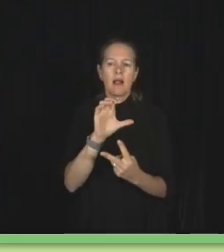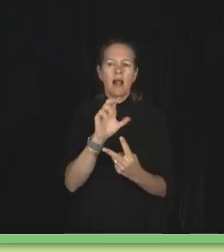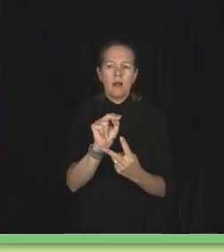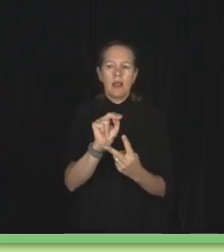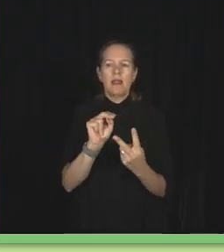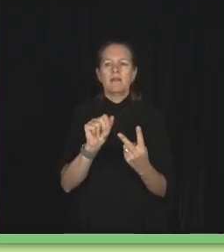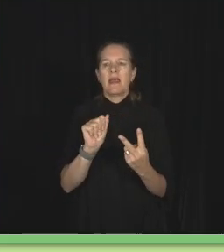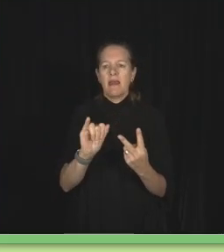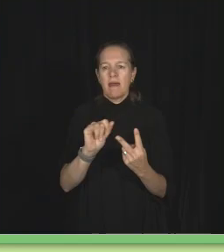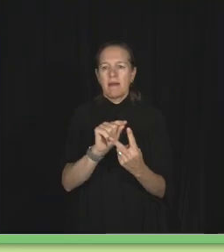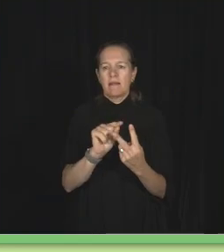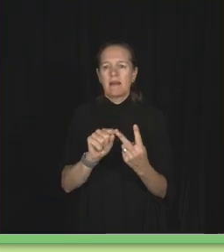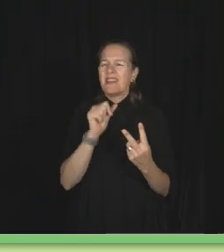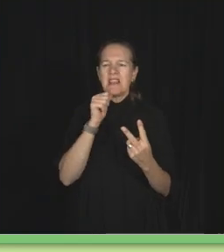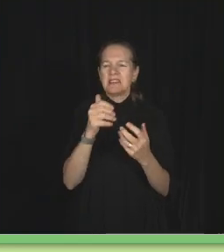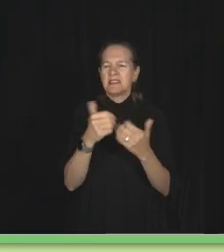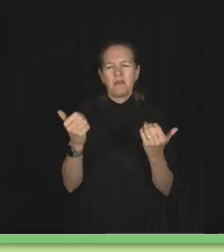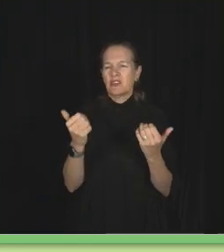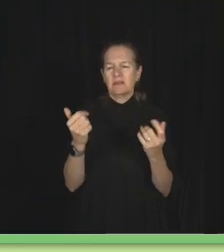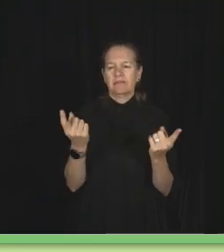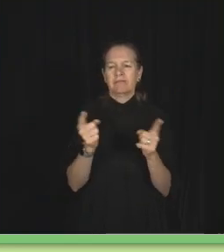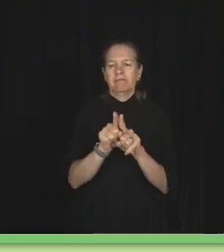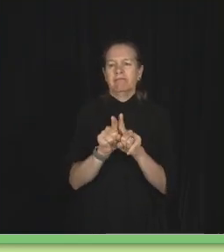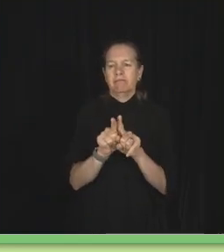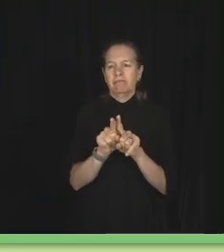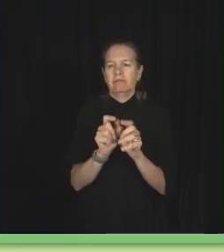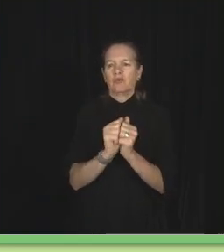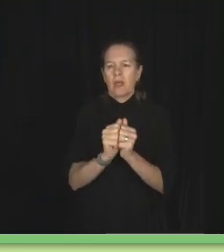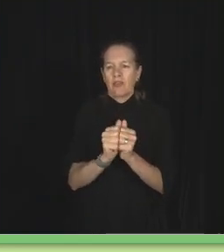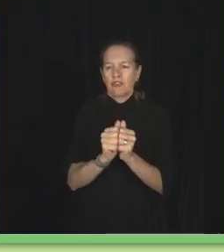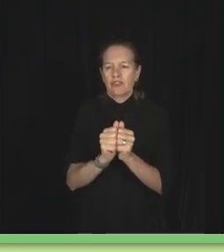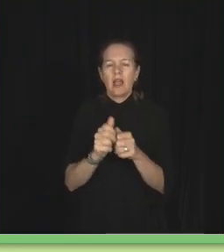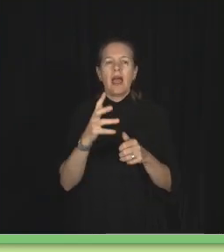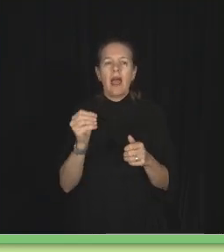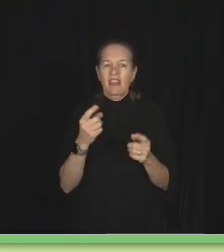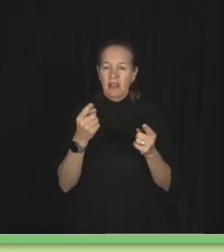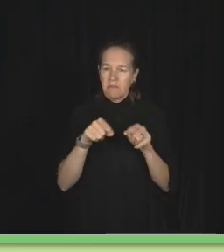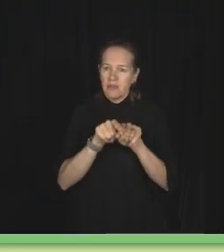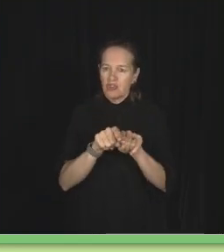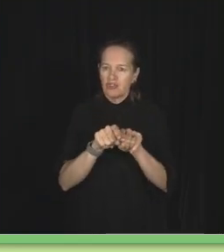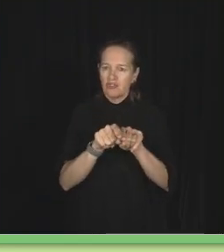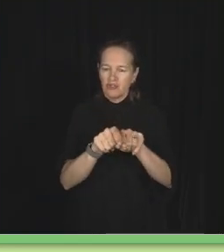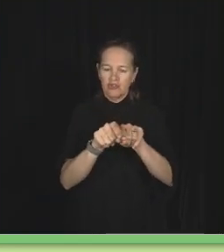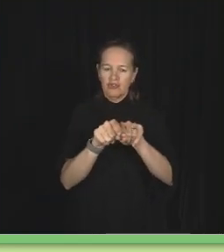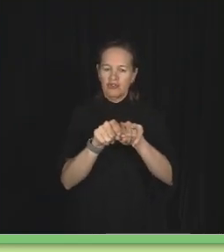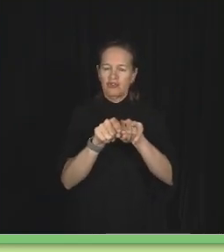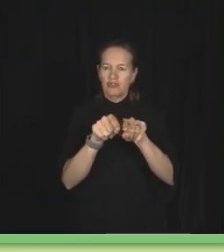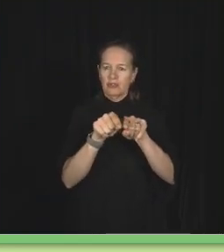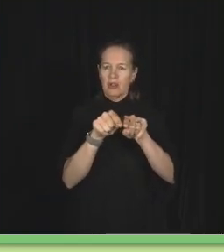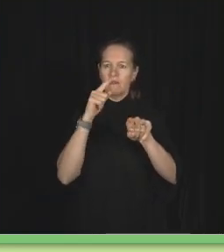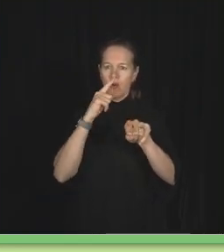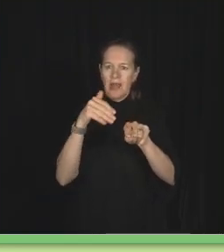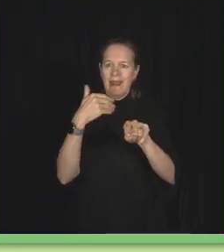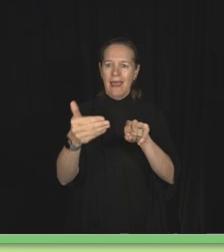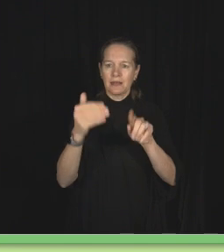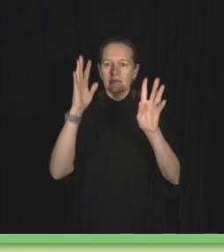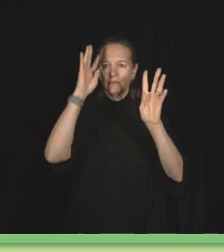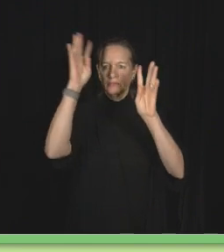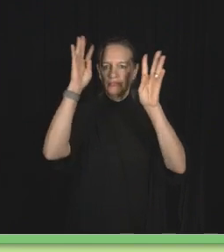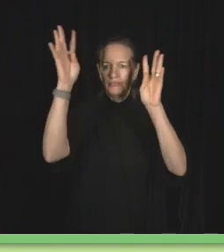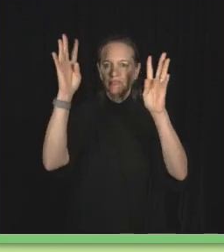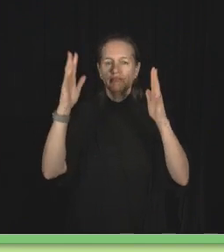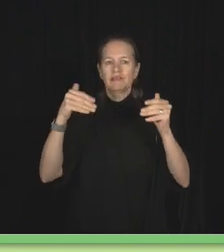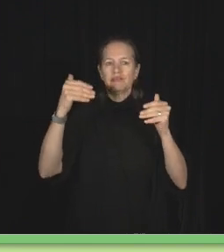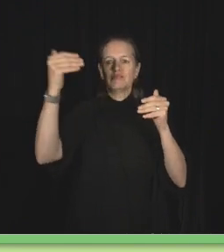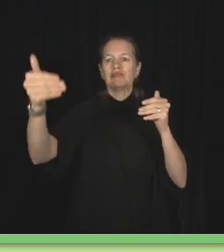not separate technology trends. They are really coming together and merging to create the next wave of innovation and